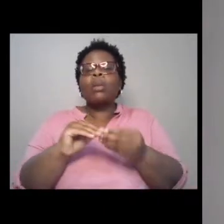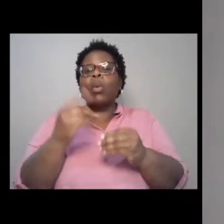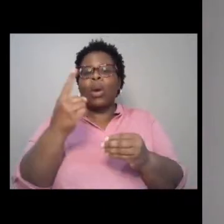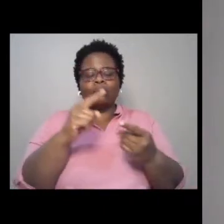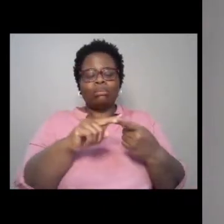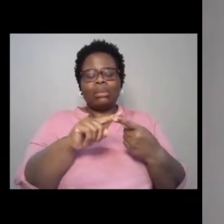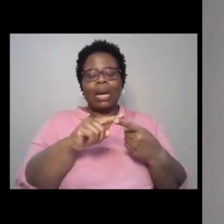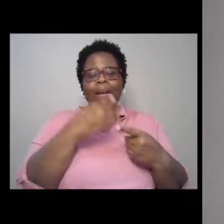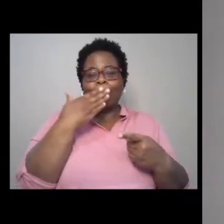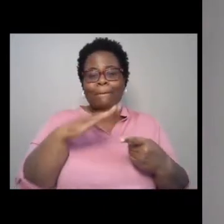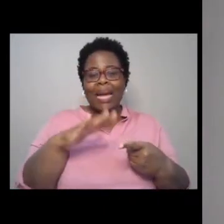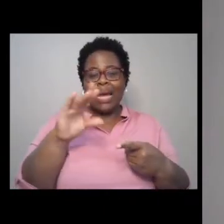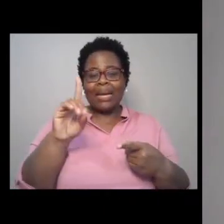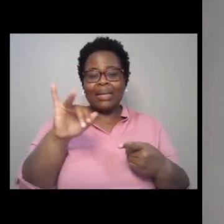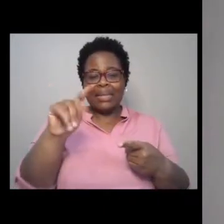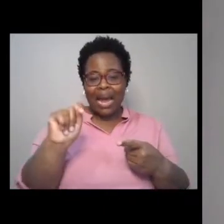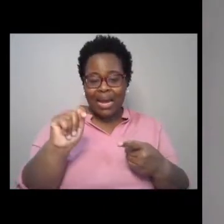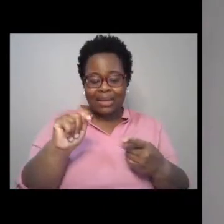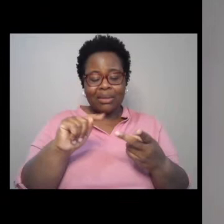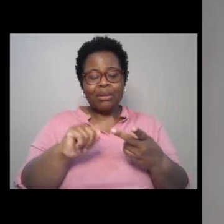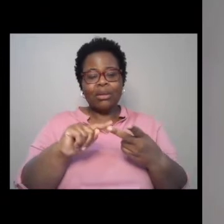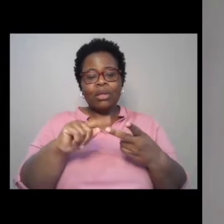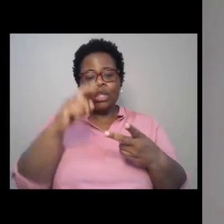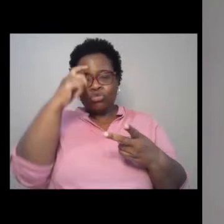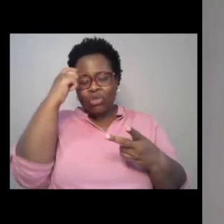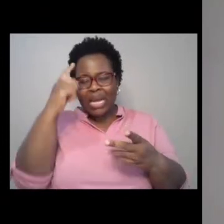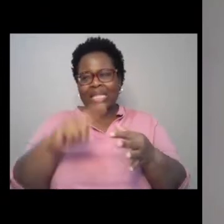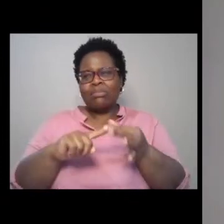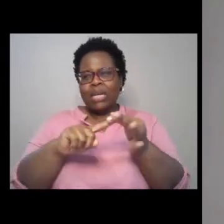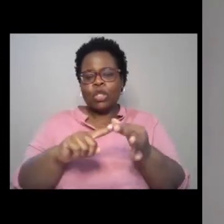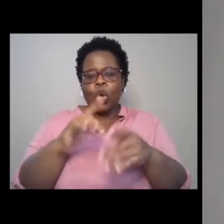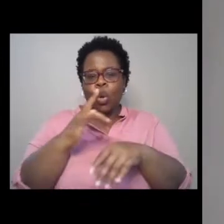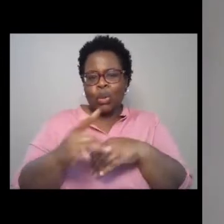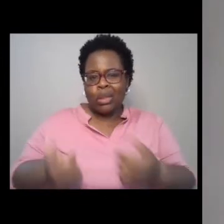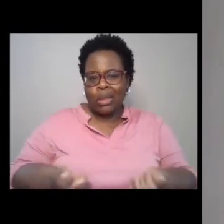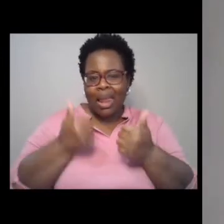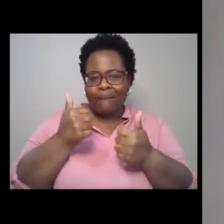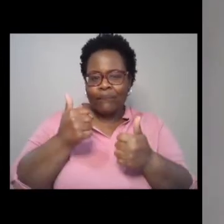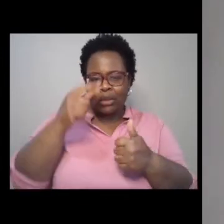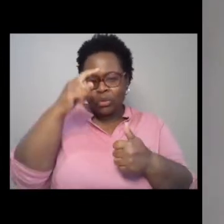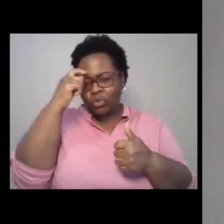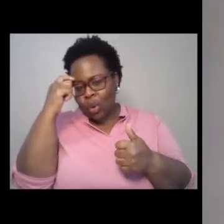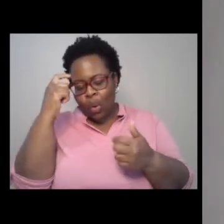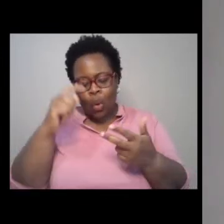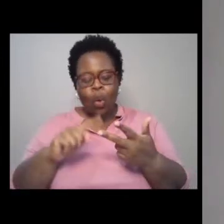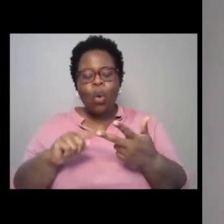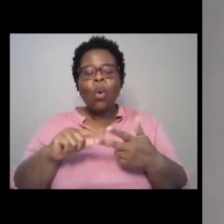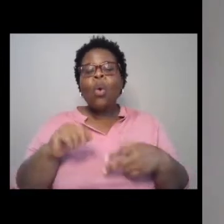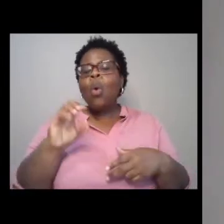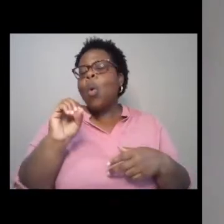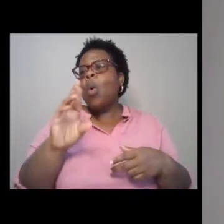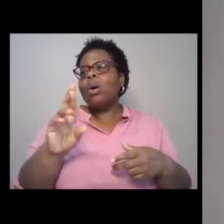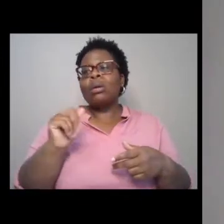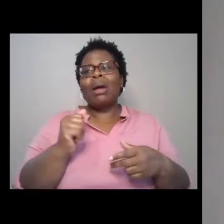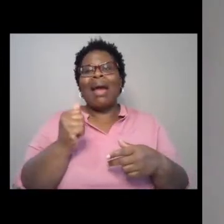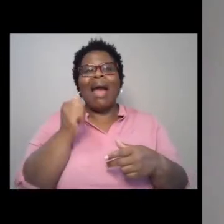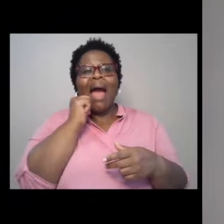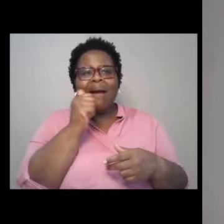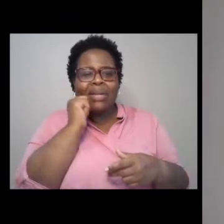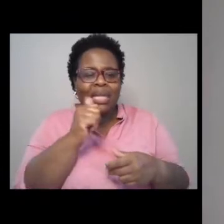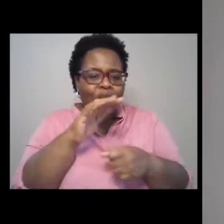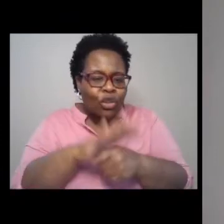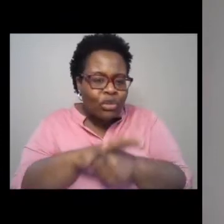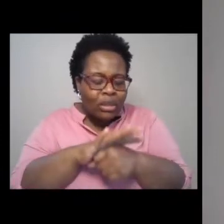diet. Number two, it's trauma, especially early life trauma, or even the everyday stress that we are exposed